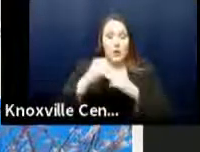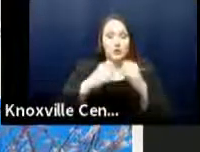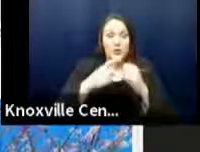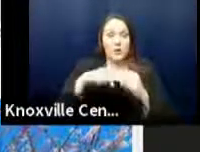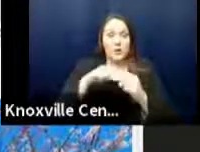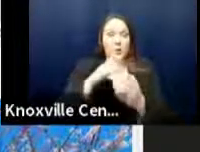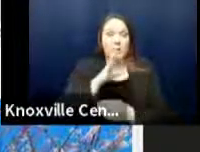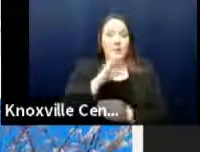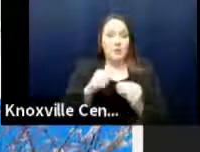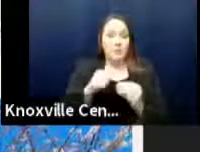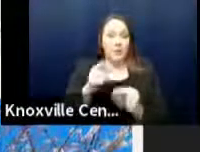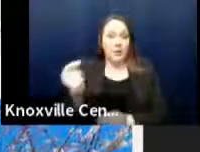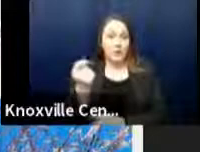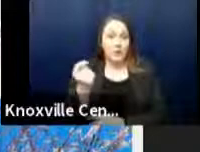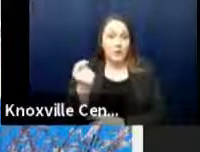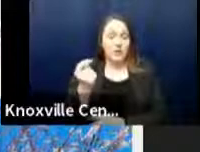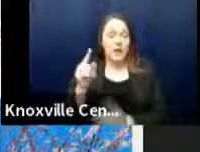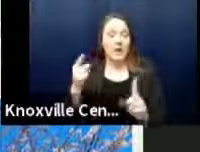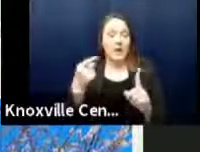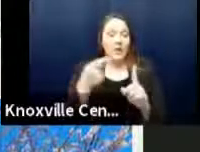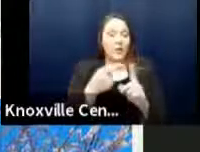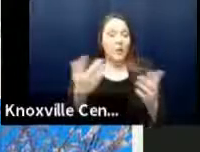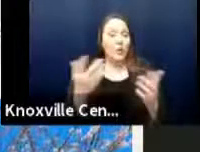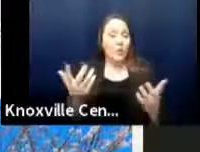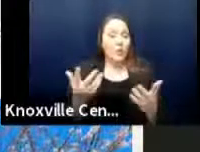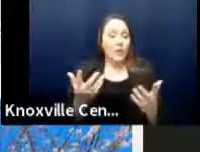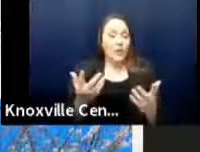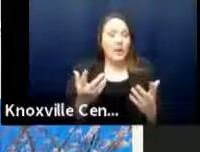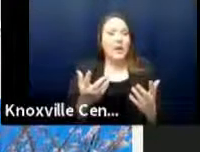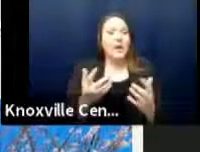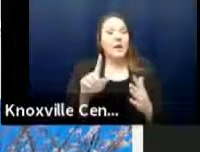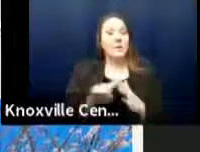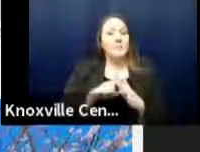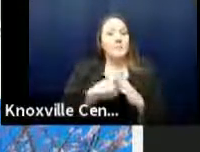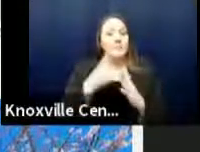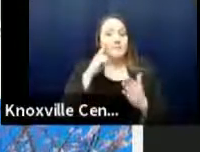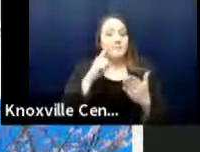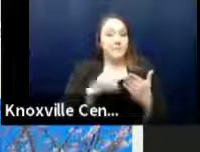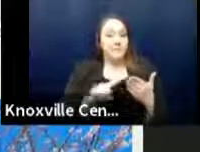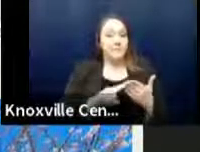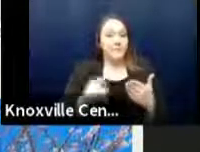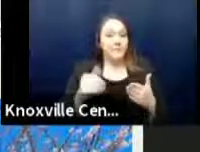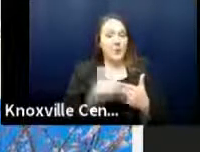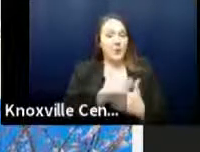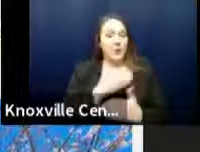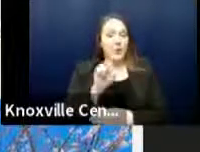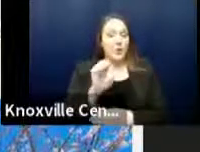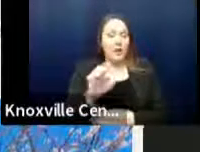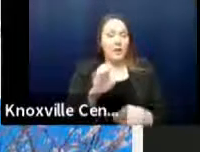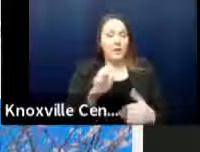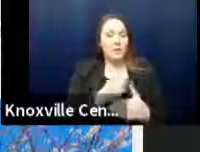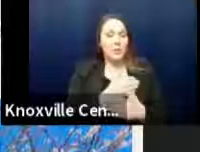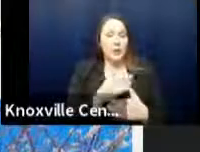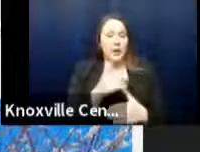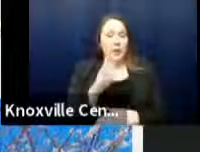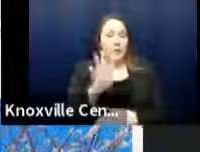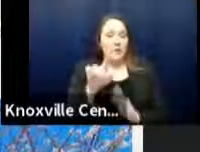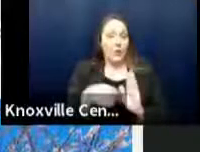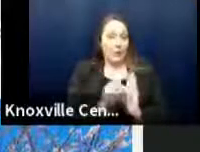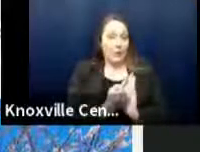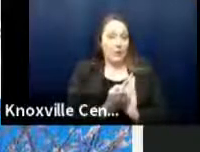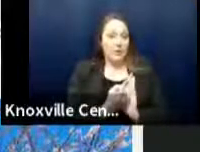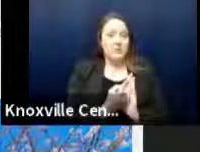on Tuesday, the goal remains to initiate investigations for new cases within 24 hours of notification